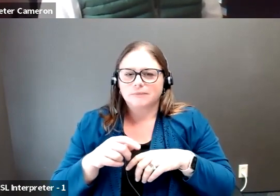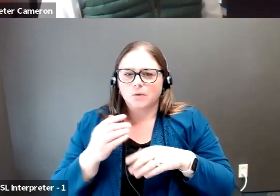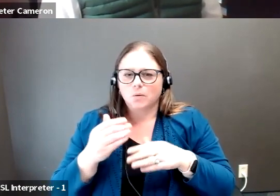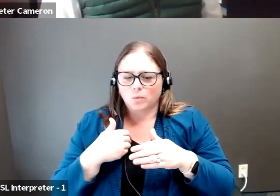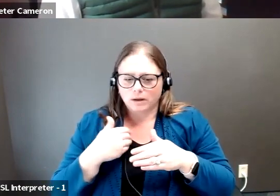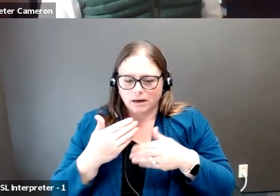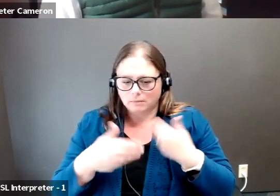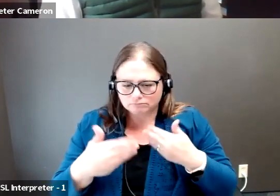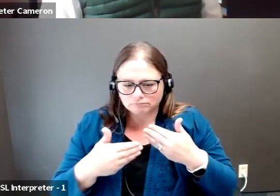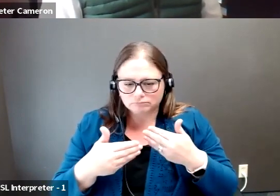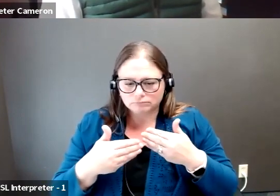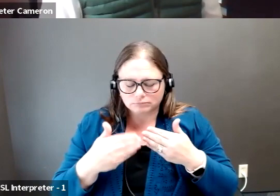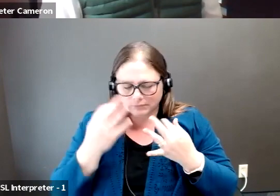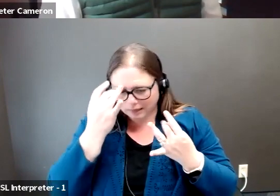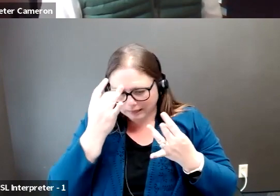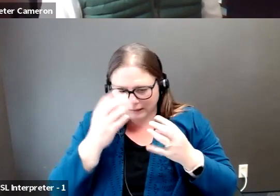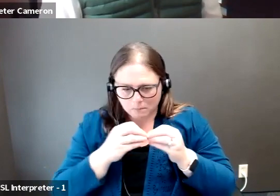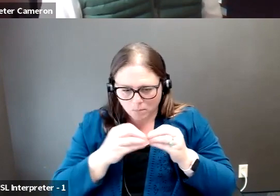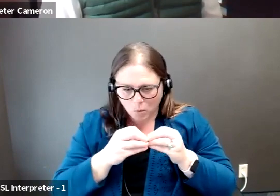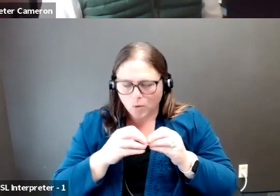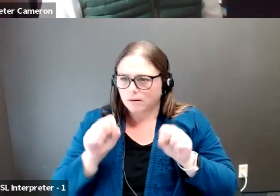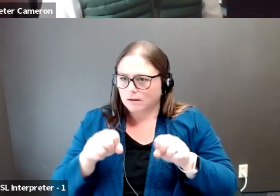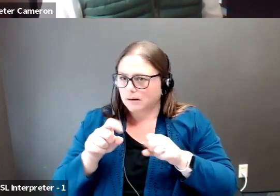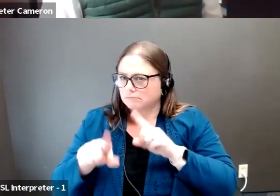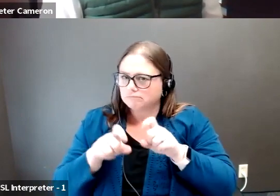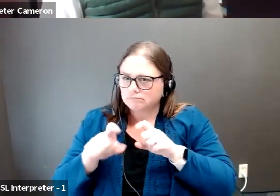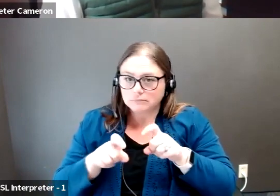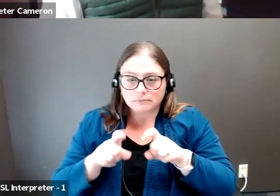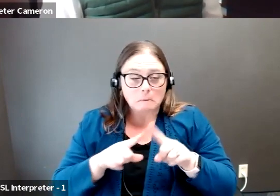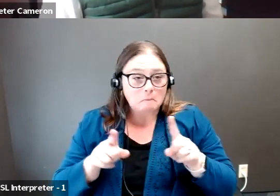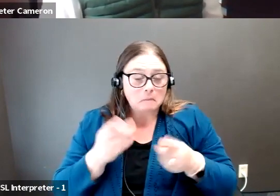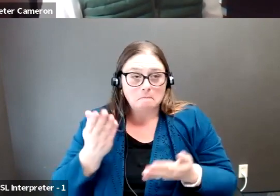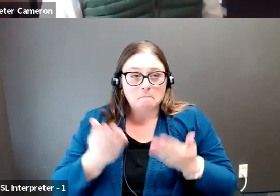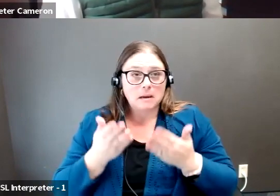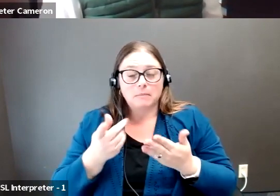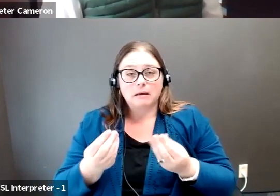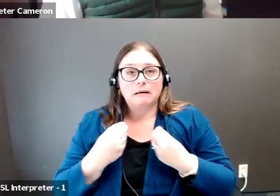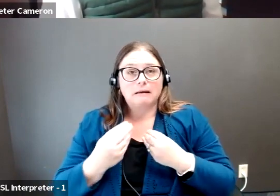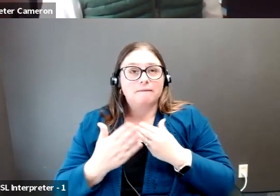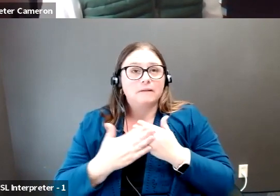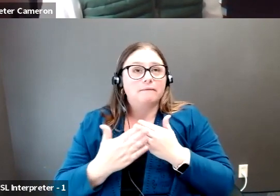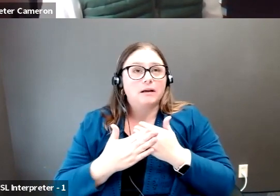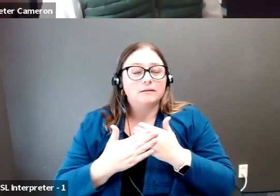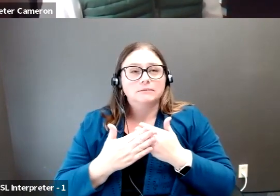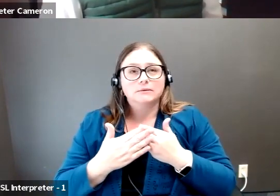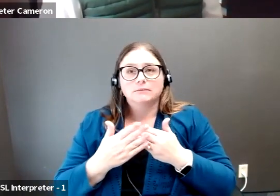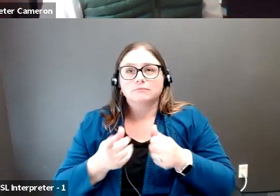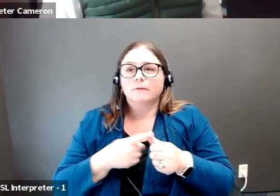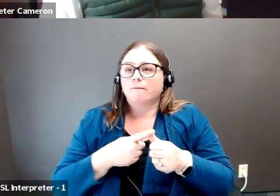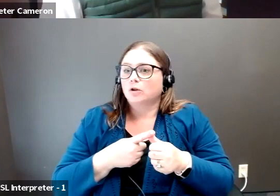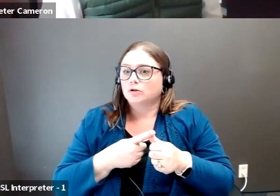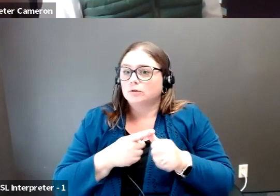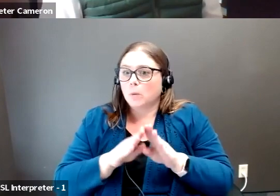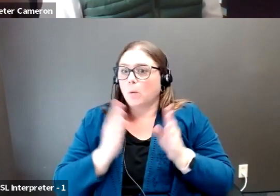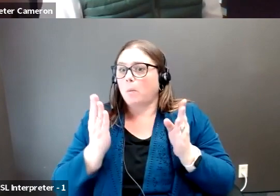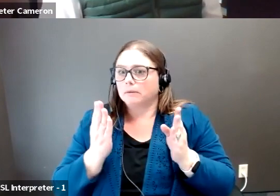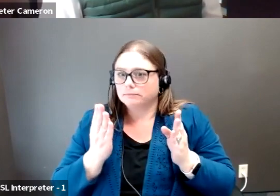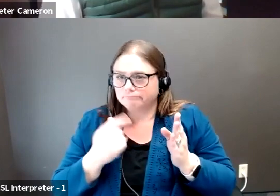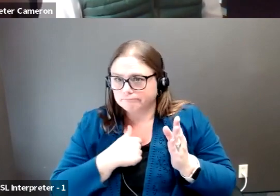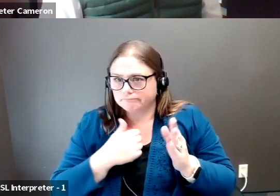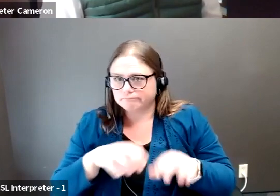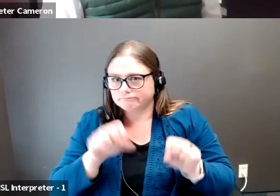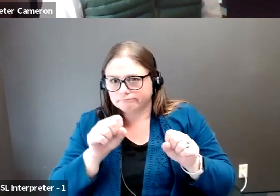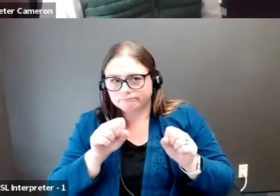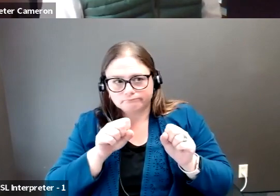of where I'm at. I don't know if you've got any advice on kind of the first place to start looking,